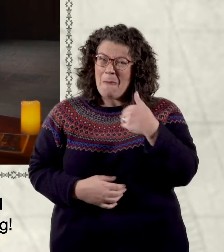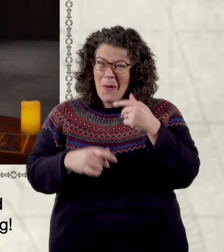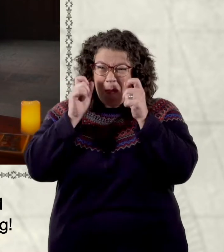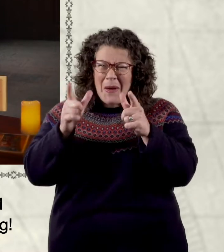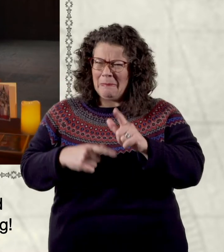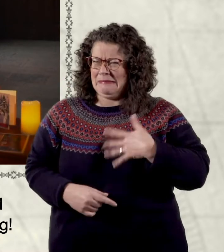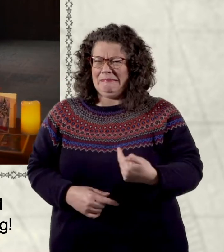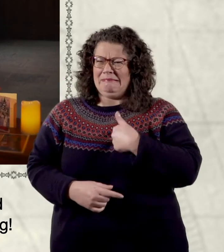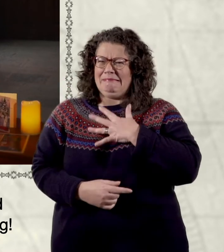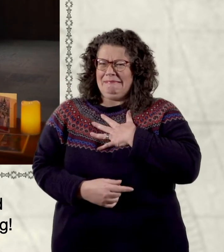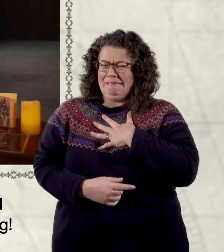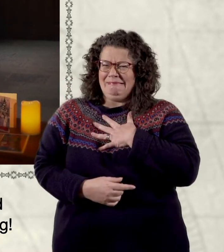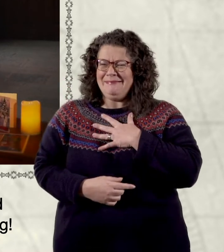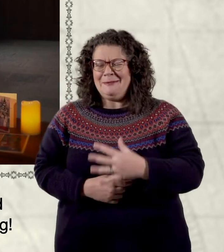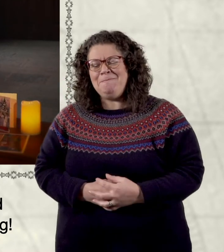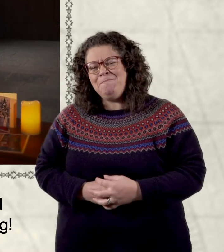3 o'clock in the morning.